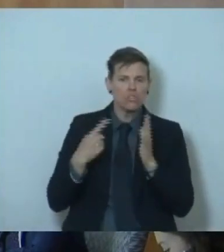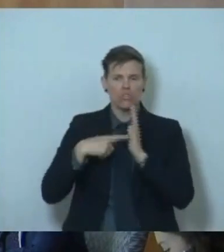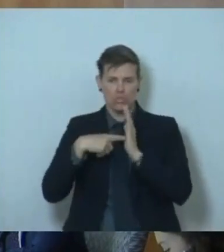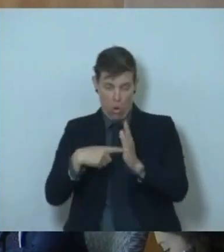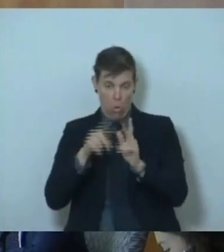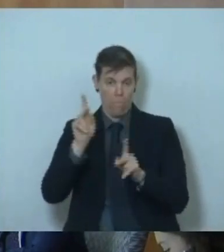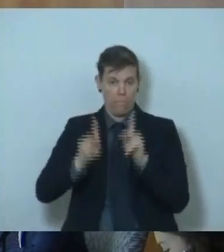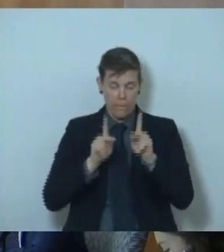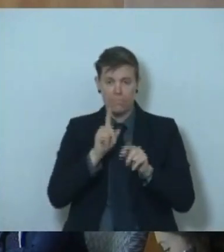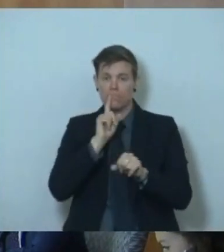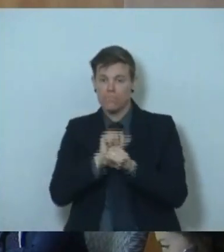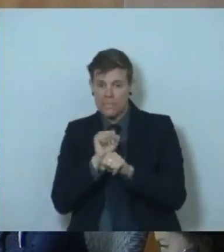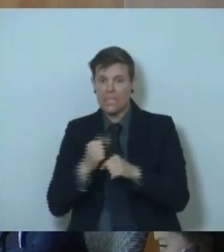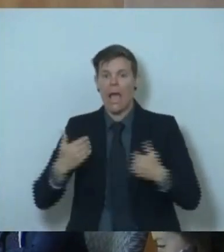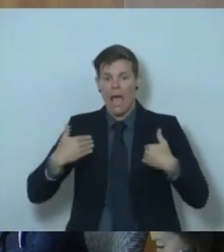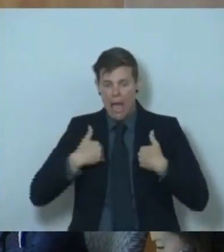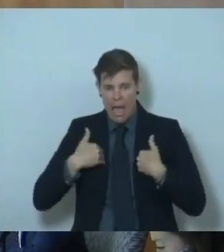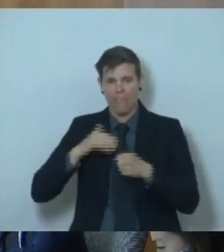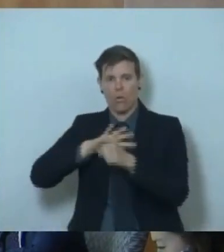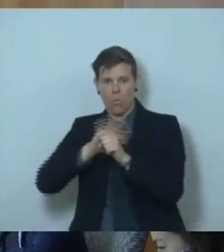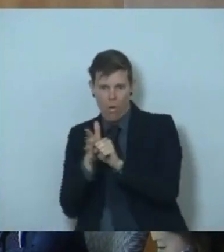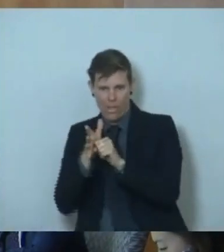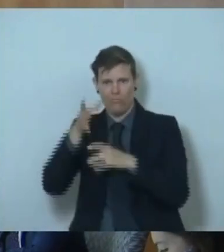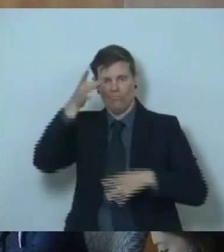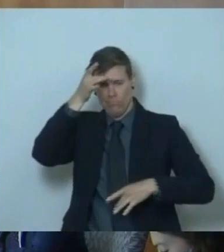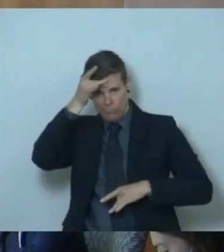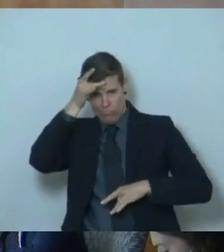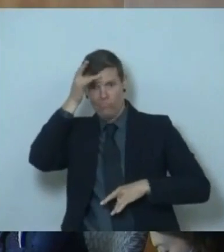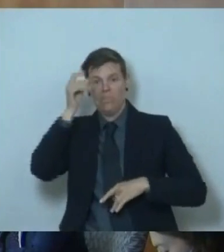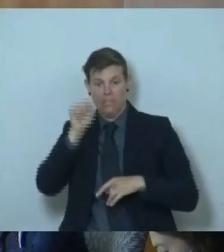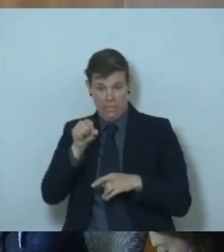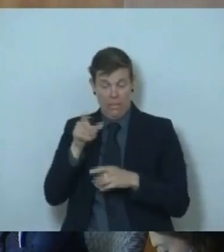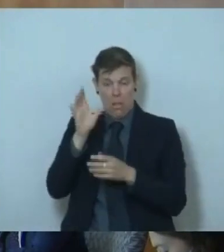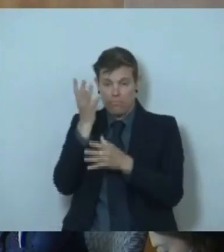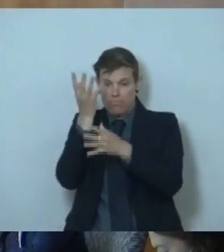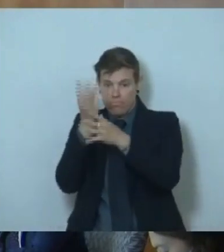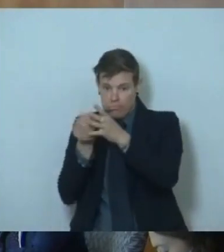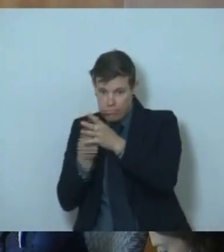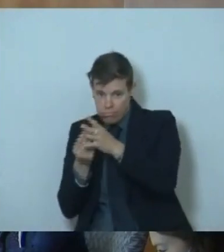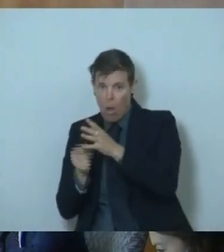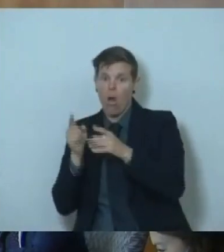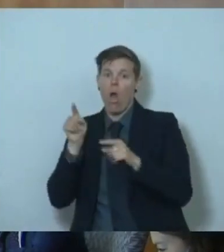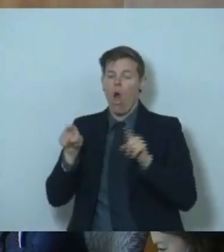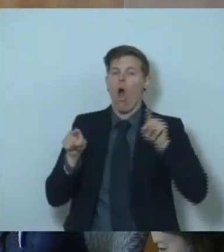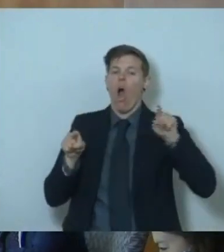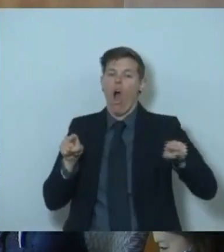I was curious if that had any relevance or bearing in New Mexico. Thank you so much.